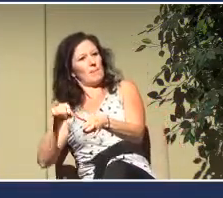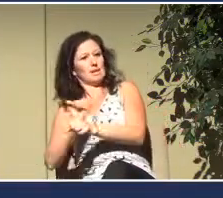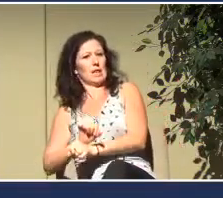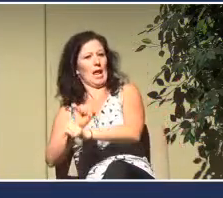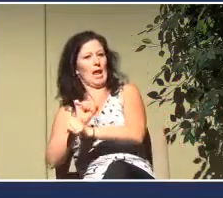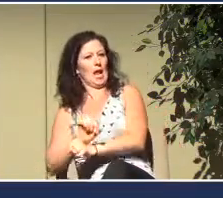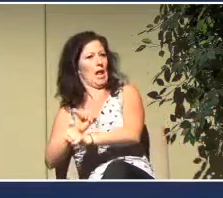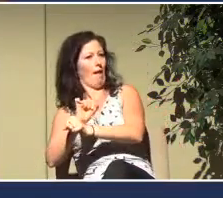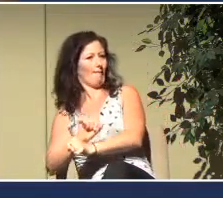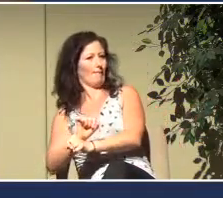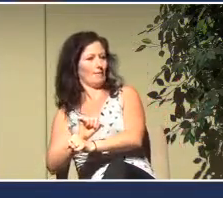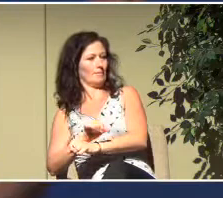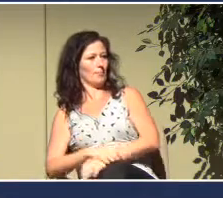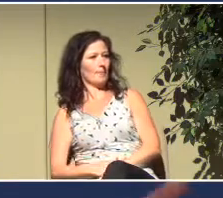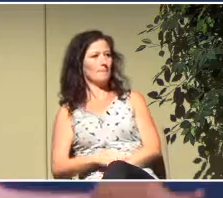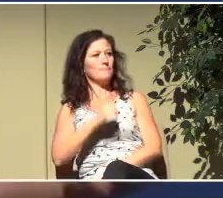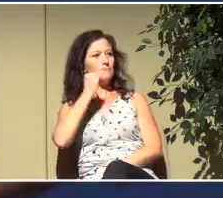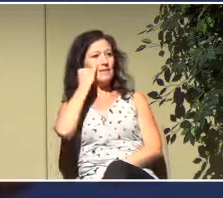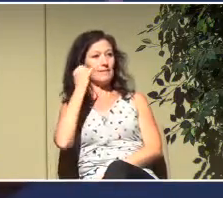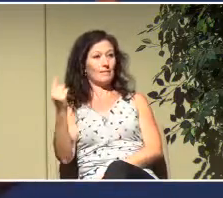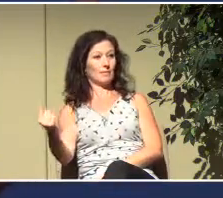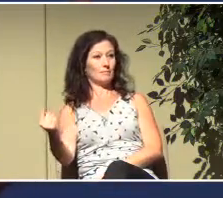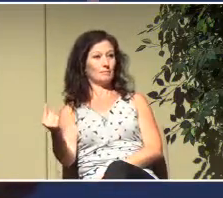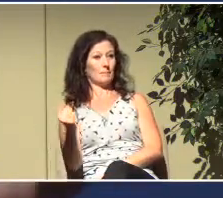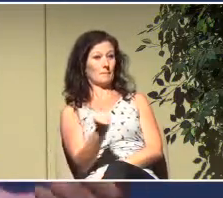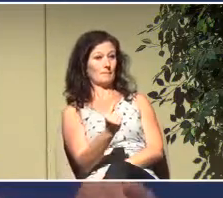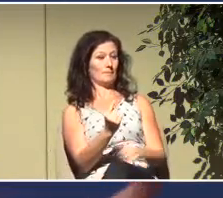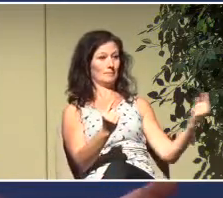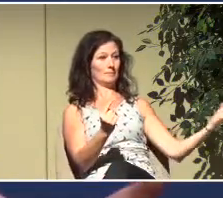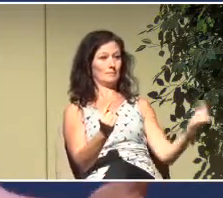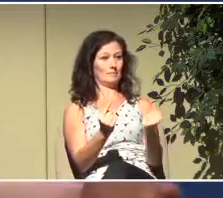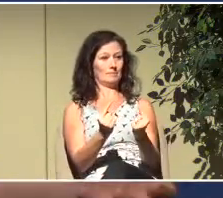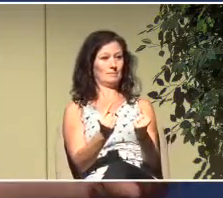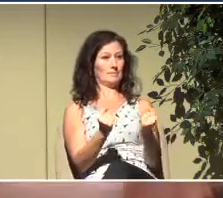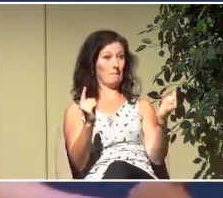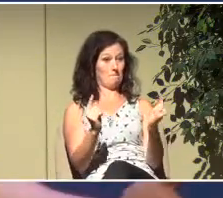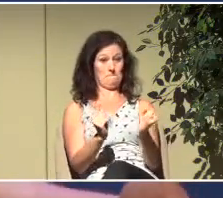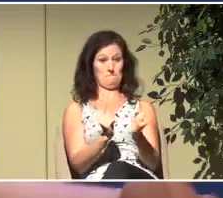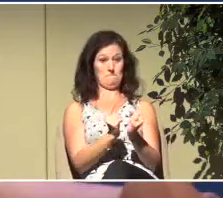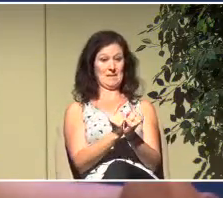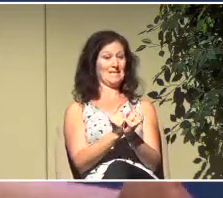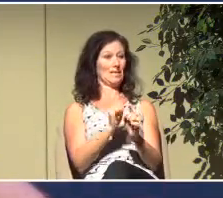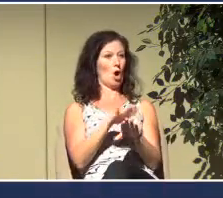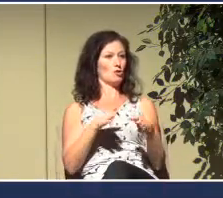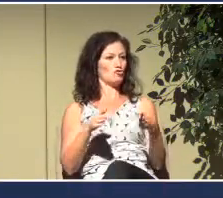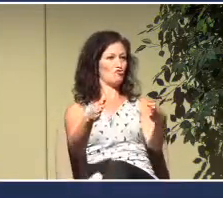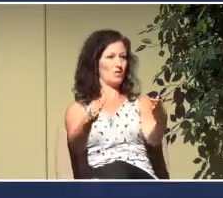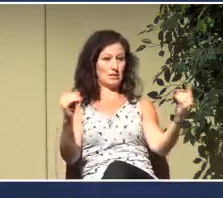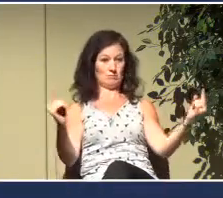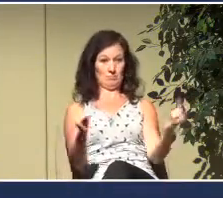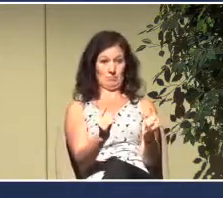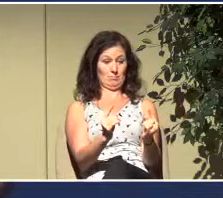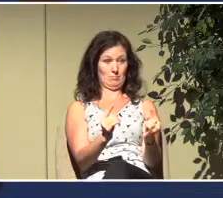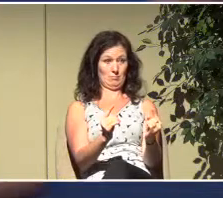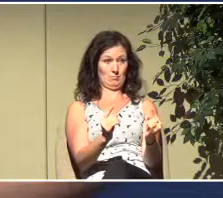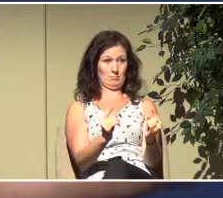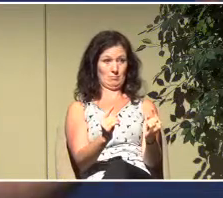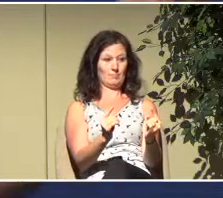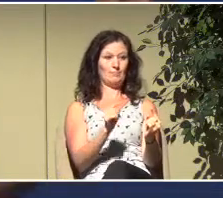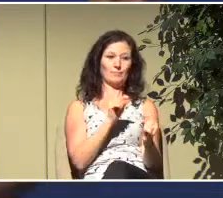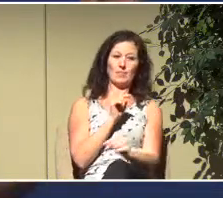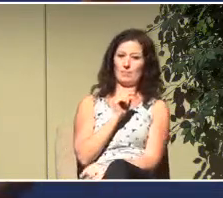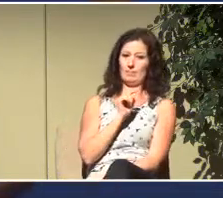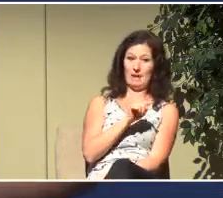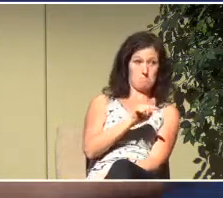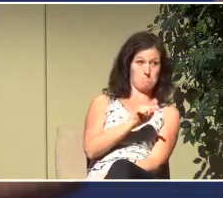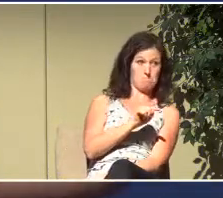And therefore, whenever a member of the enslaved group would meet a member of the oppressing group in the streets, the member of the oppressing group could tell